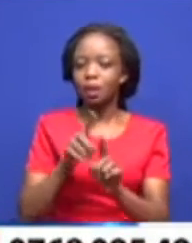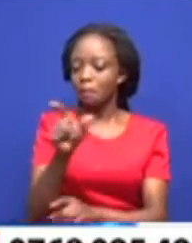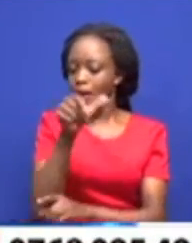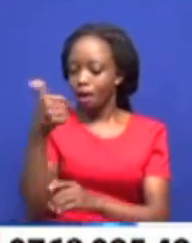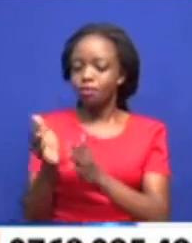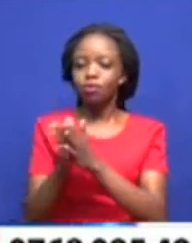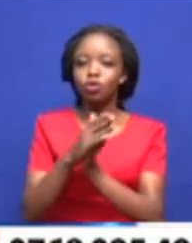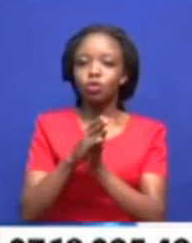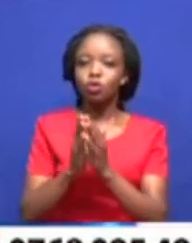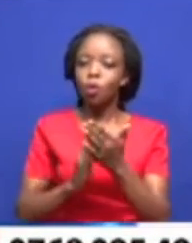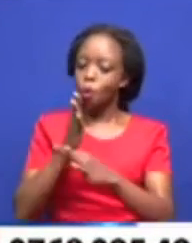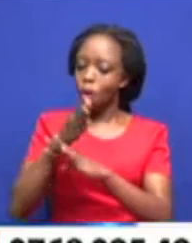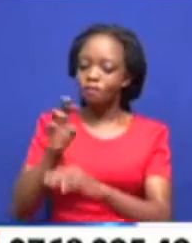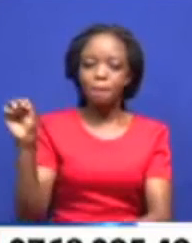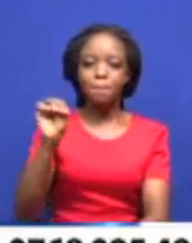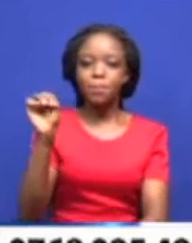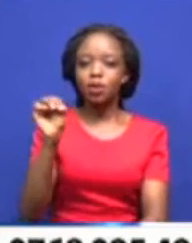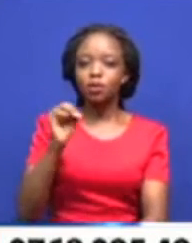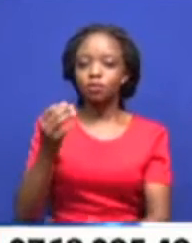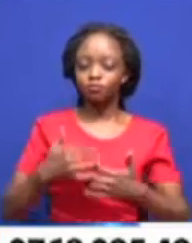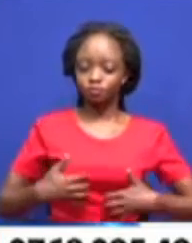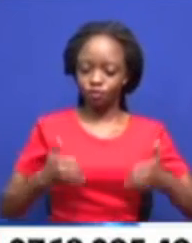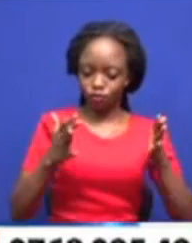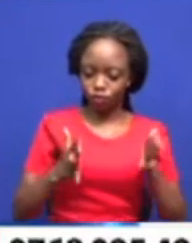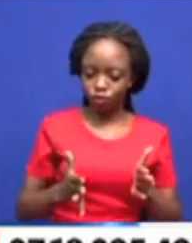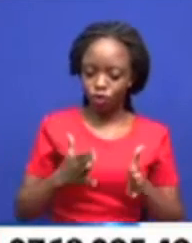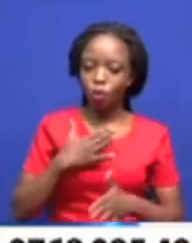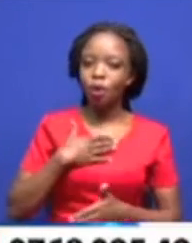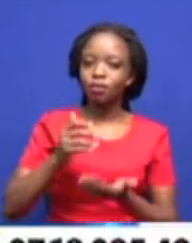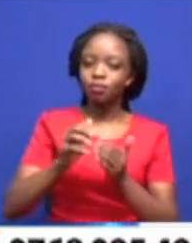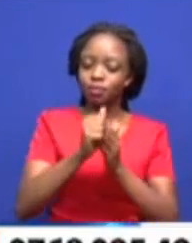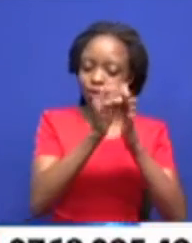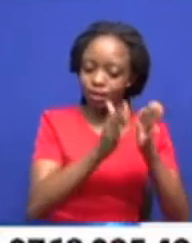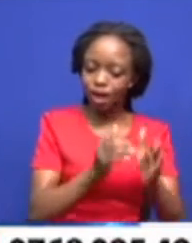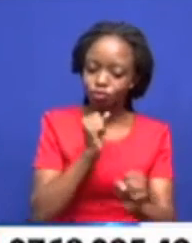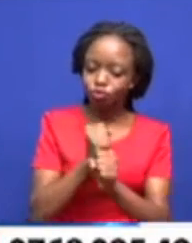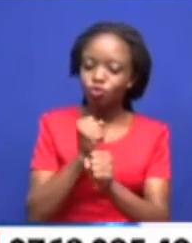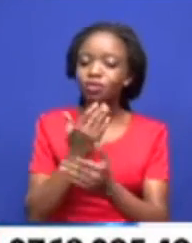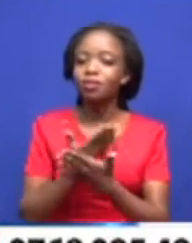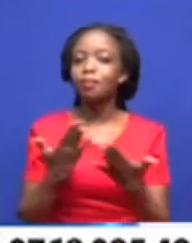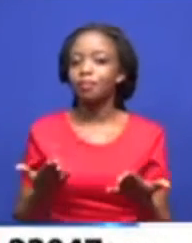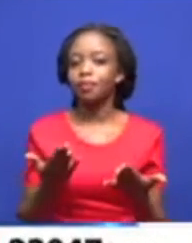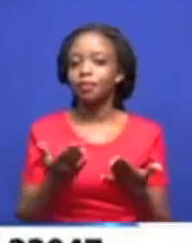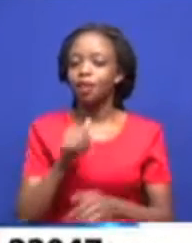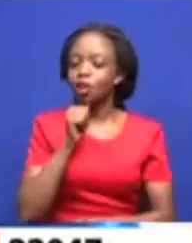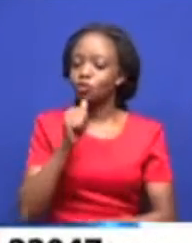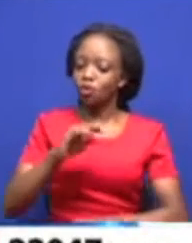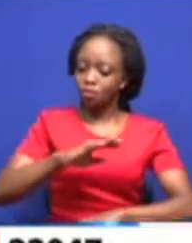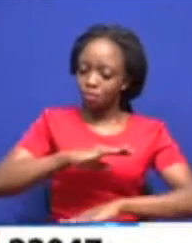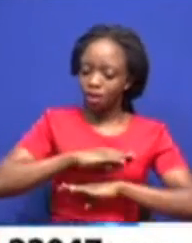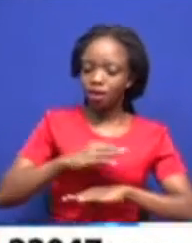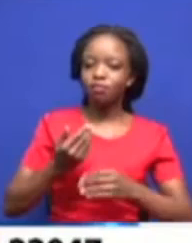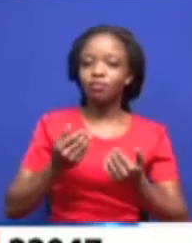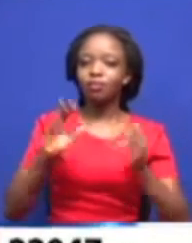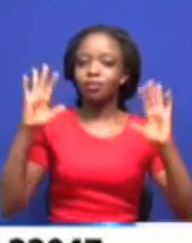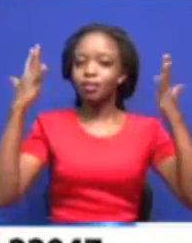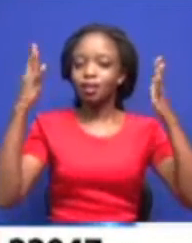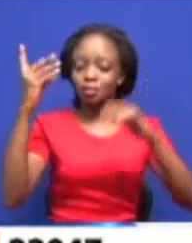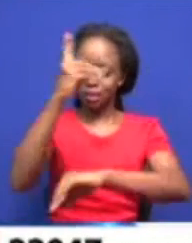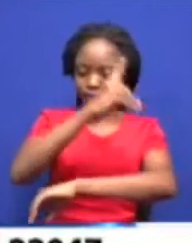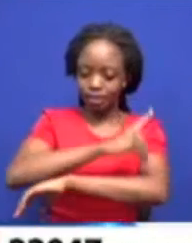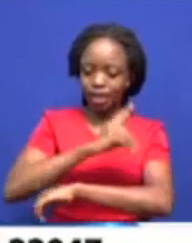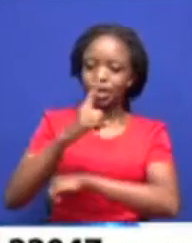of millions of refugees worldwide. We need world leaders to do something. It's not enough to celebrate the World Refugee Day every